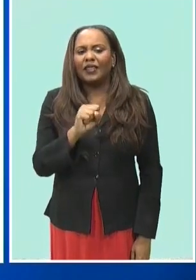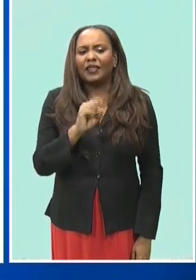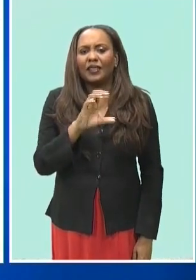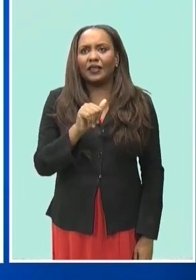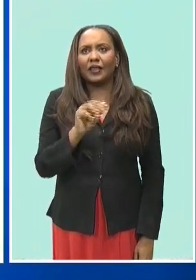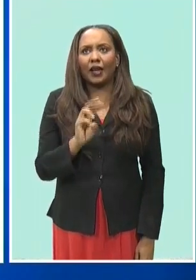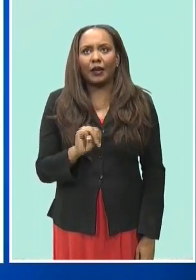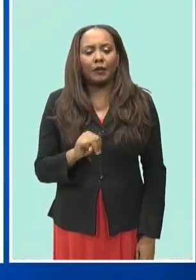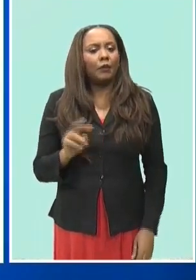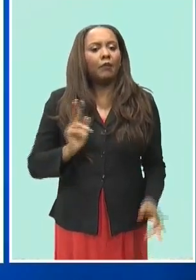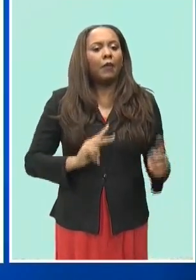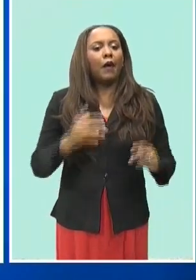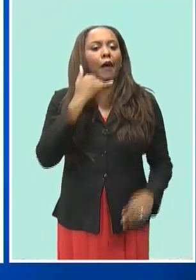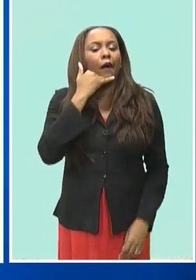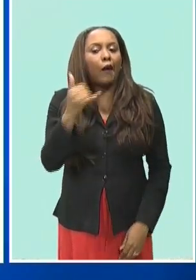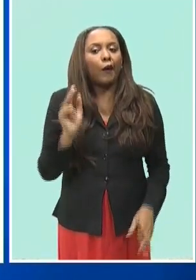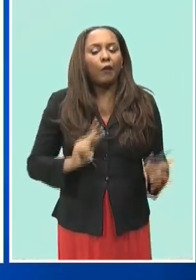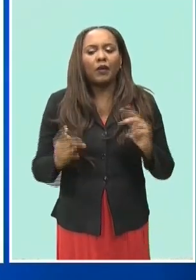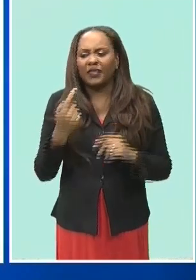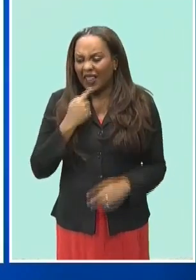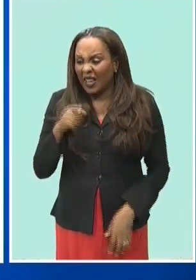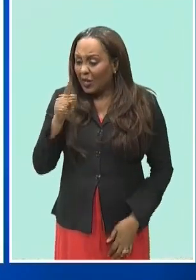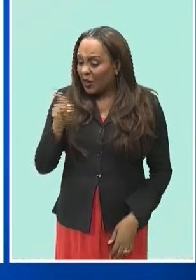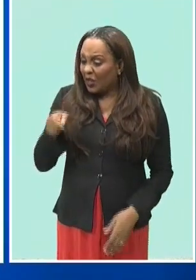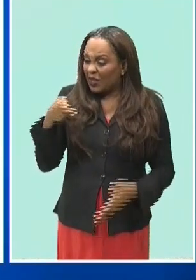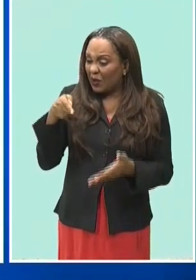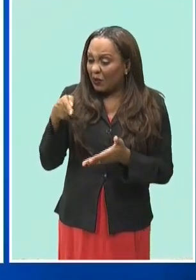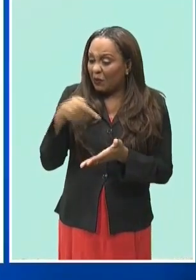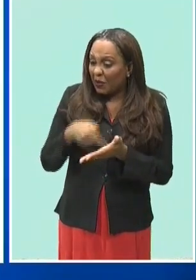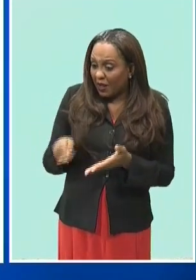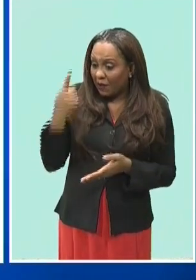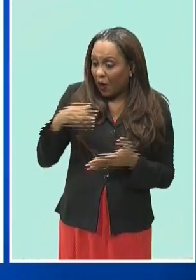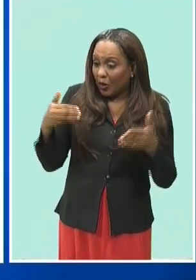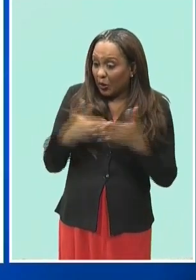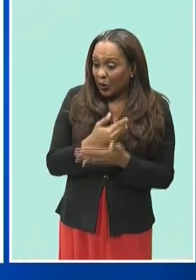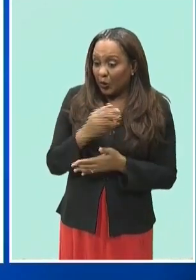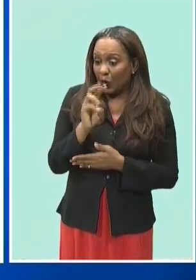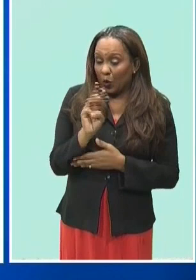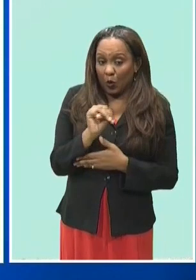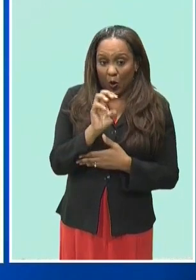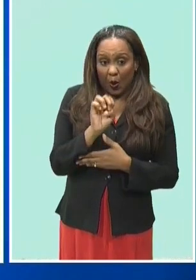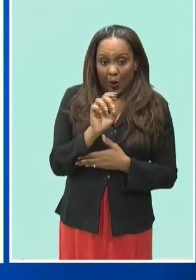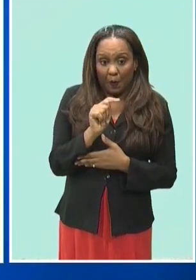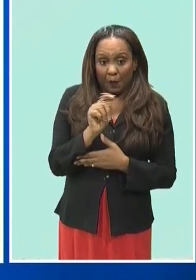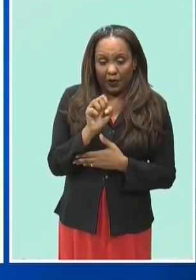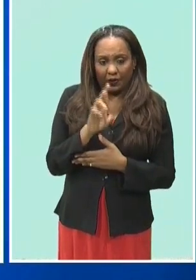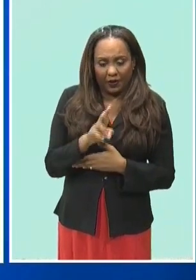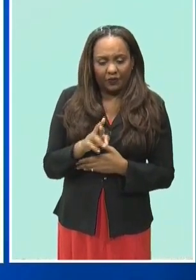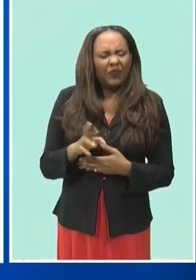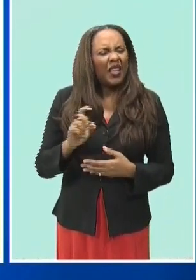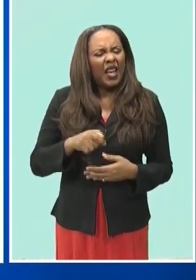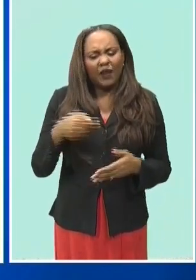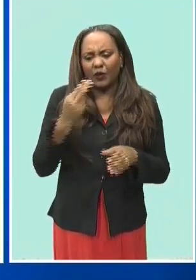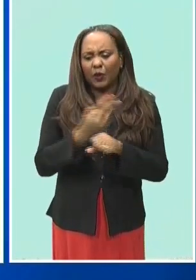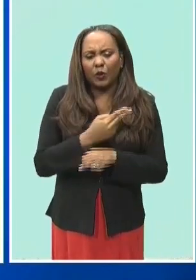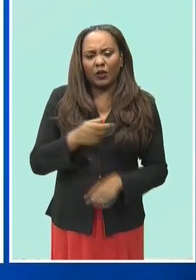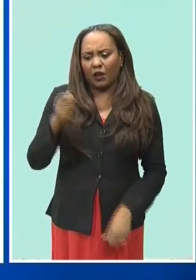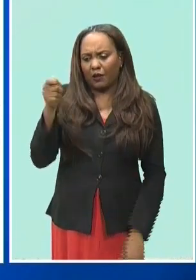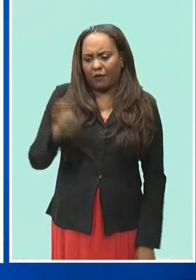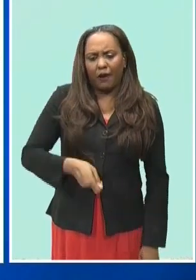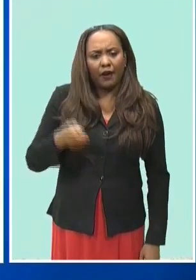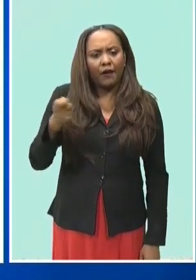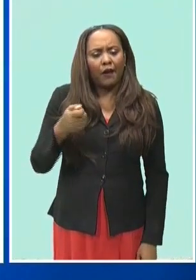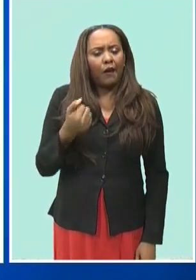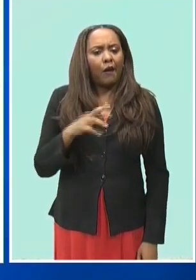customers demanding immediate payment for a new digital meter, require payment to be made by a debit or credit card over the